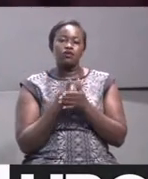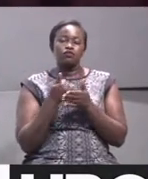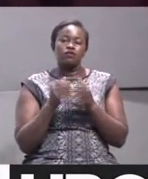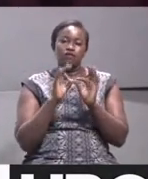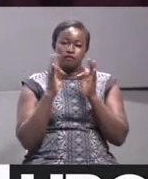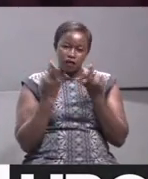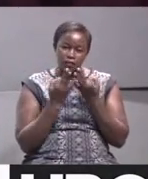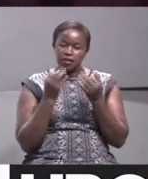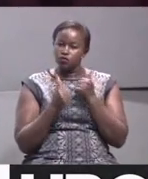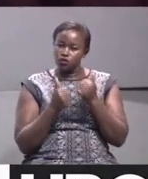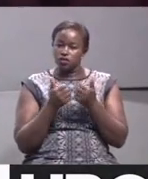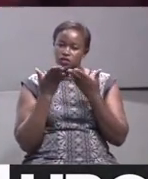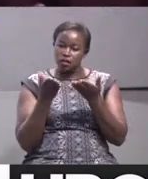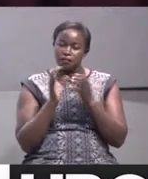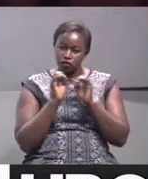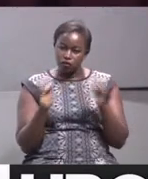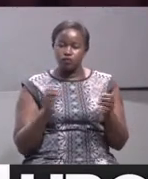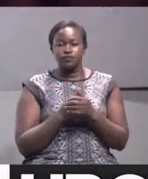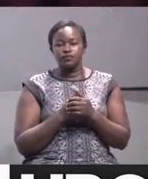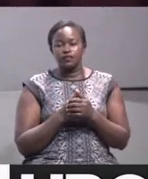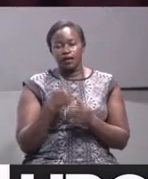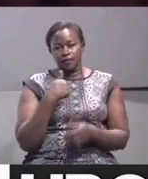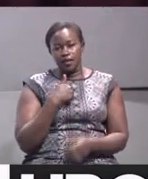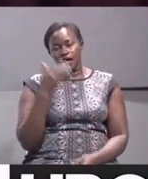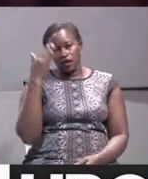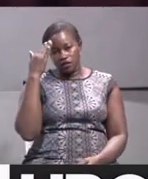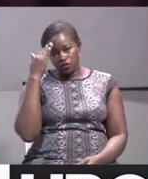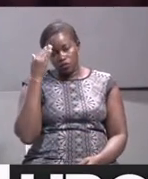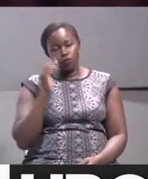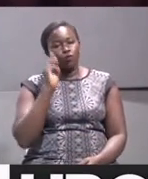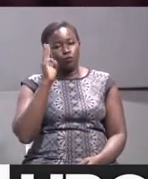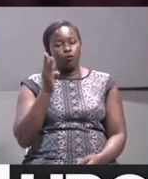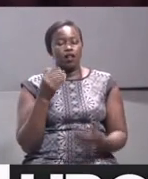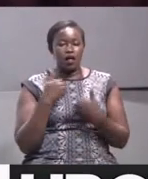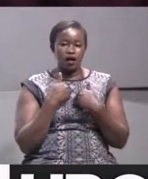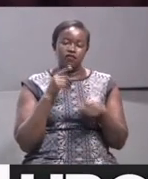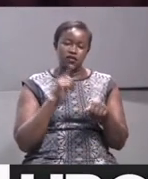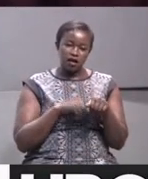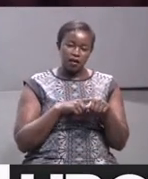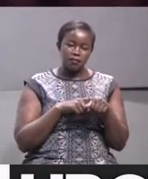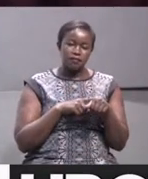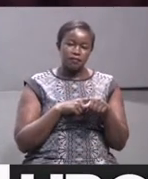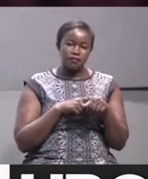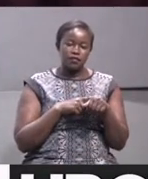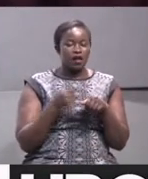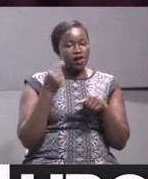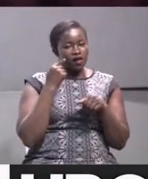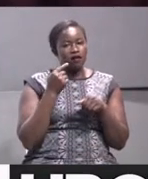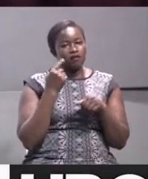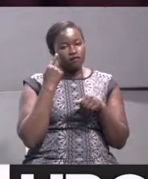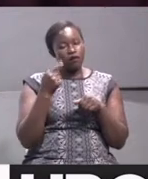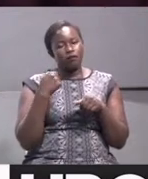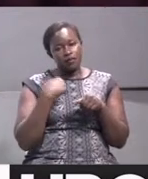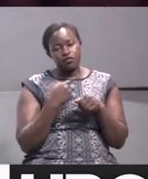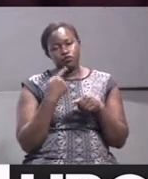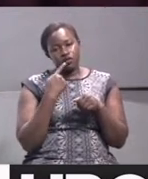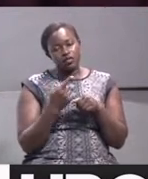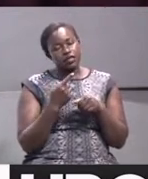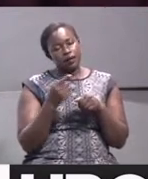here. I know that we will have time in the course of this week for me to say a proper goodbye.